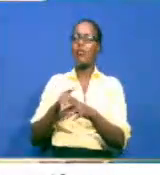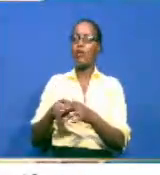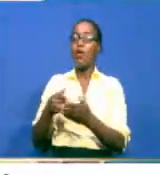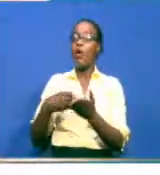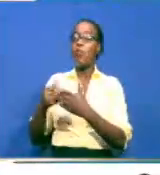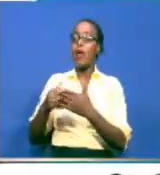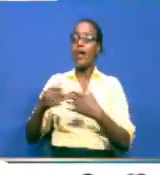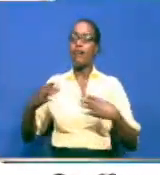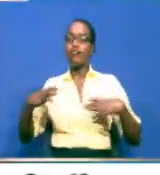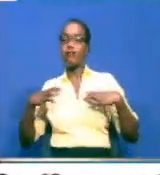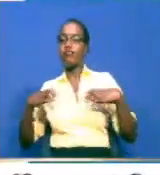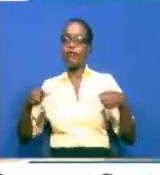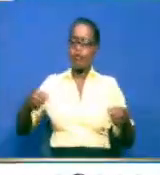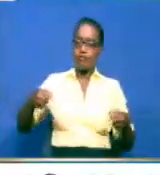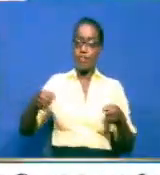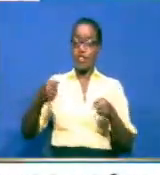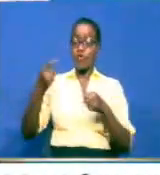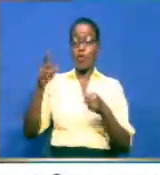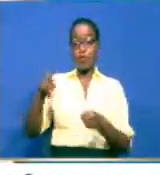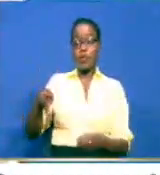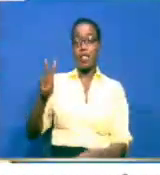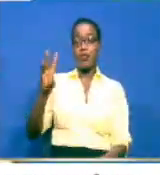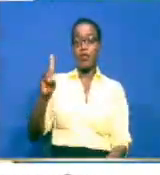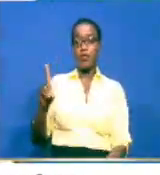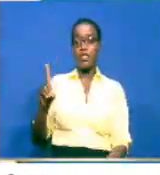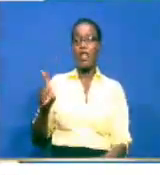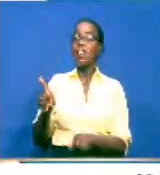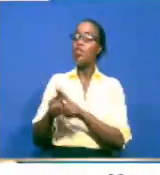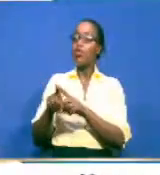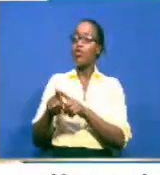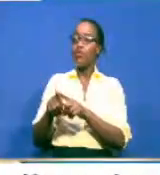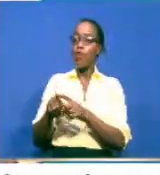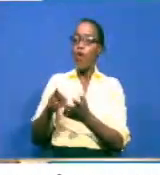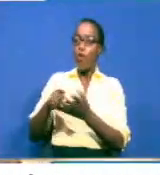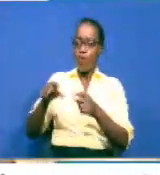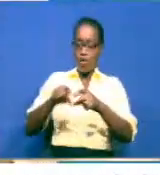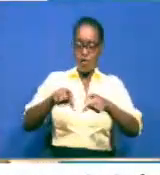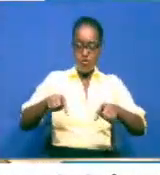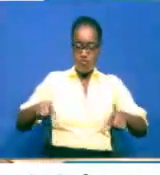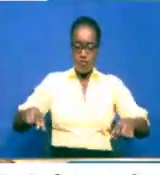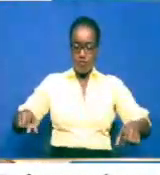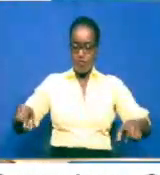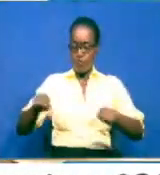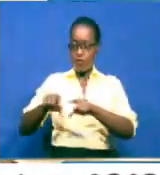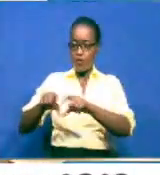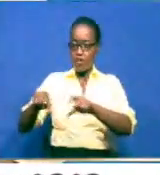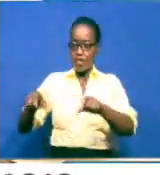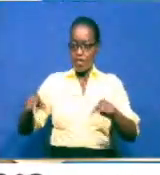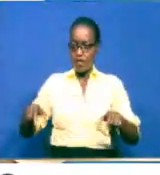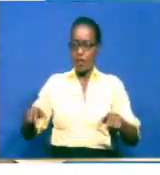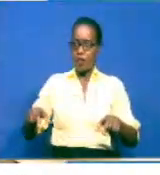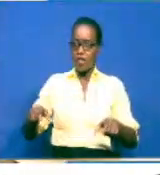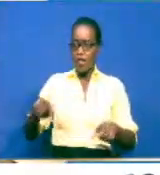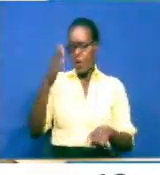with disabilities. Mm-hmm. I've used my own resources to even buy walking frames for persons with disabilities. Because mm-hmm. I know where the shoe